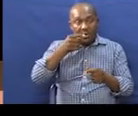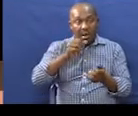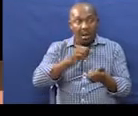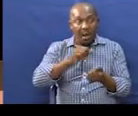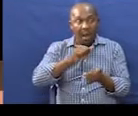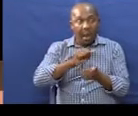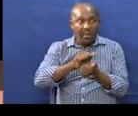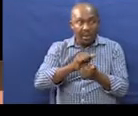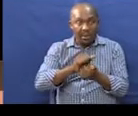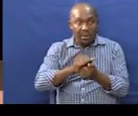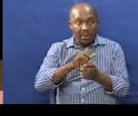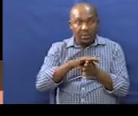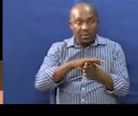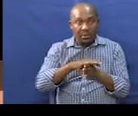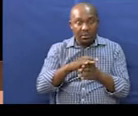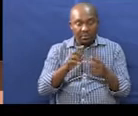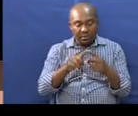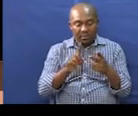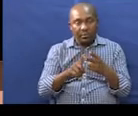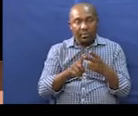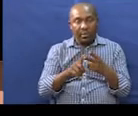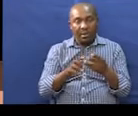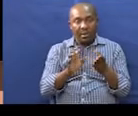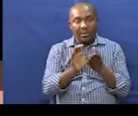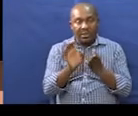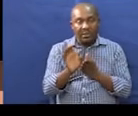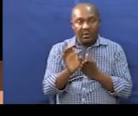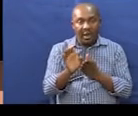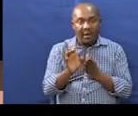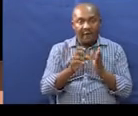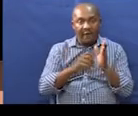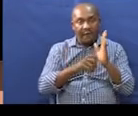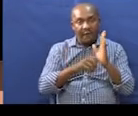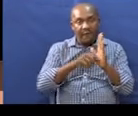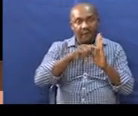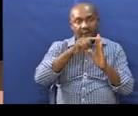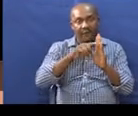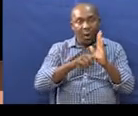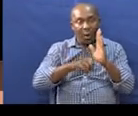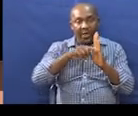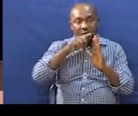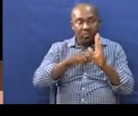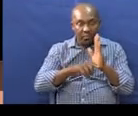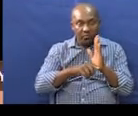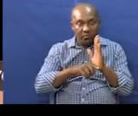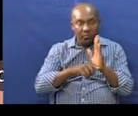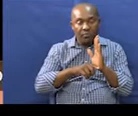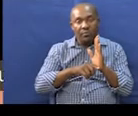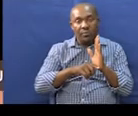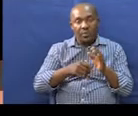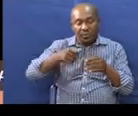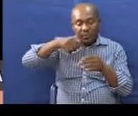volume, remember to mention the name of the solution used, remember the